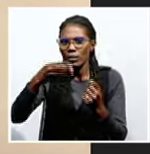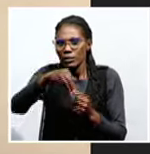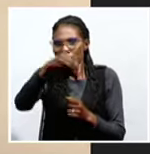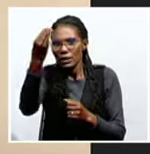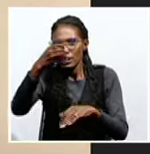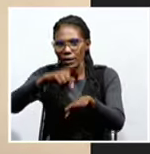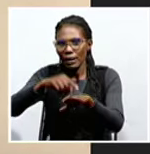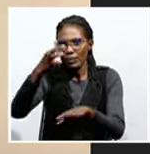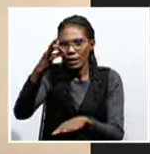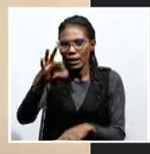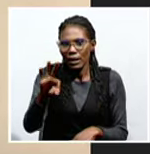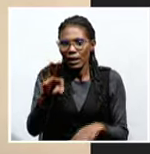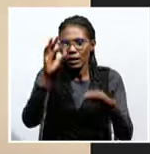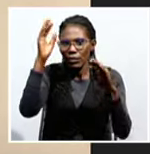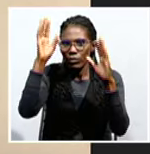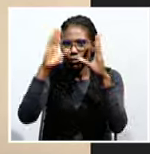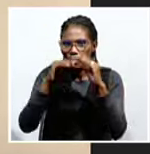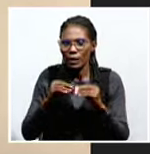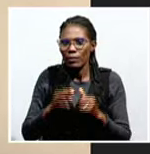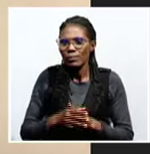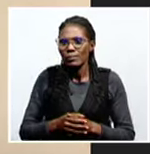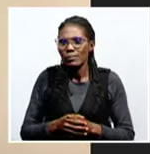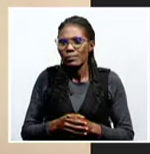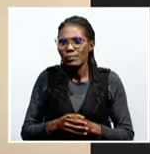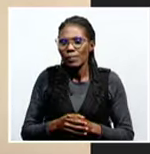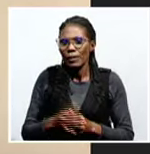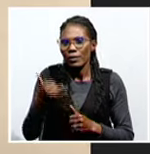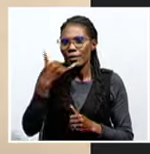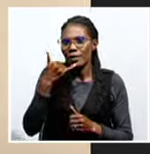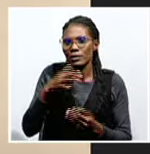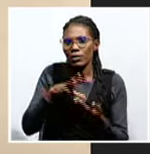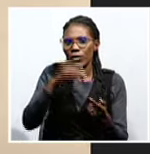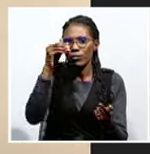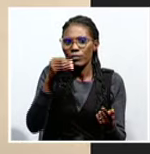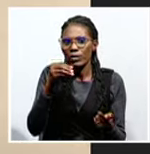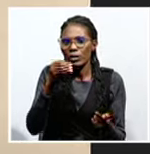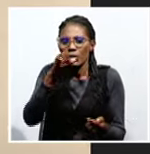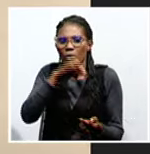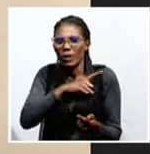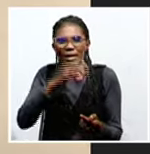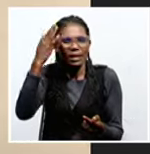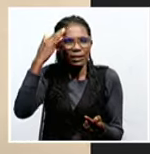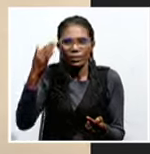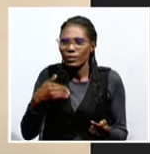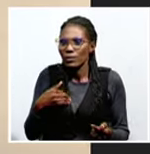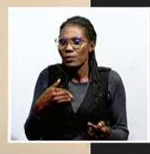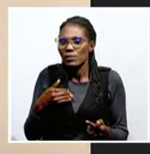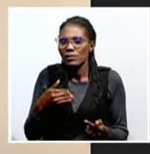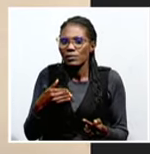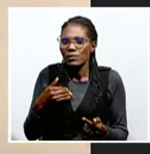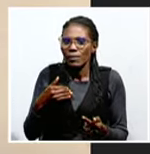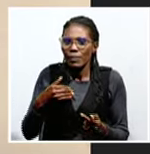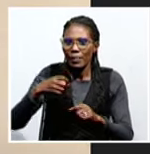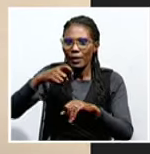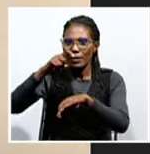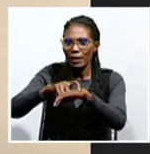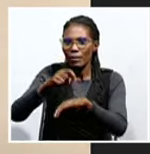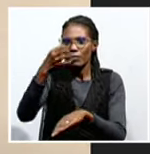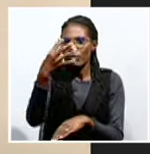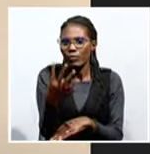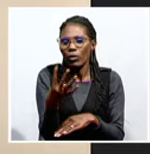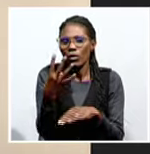9 o'clock. And I switched off my phone. I don't know why. I woke up at